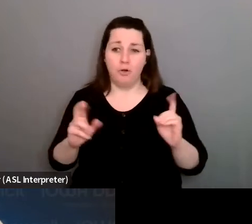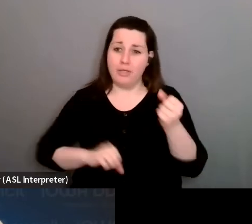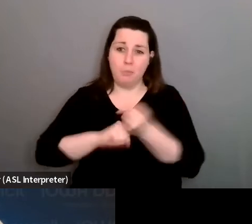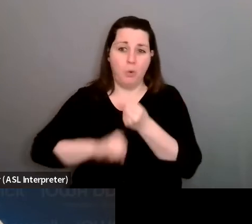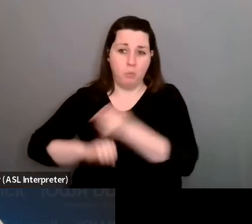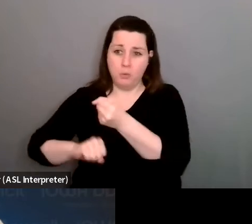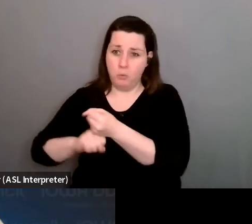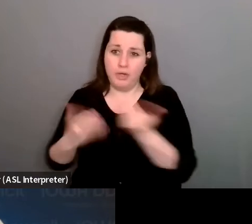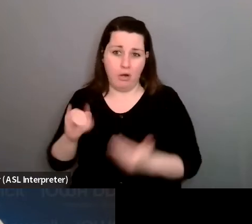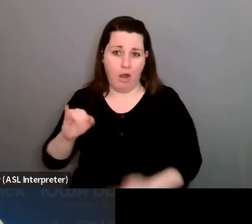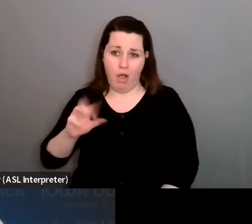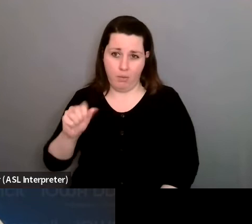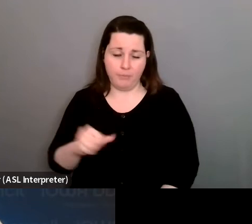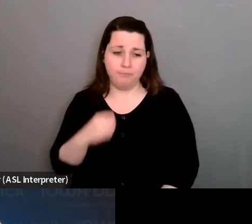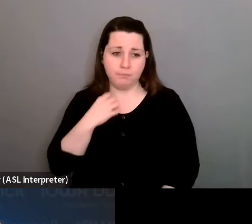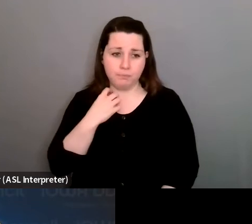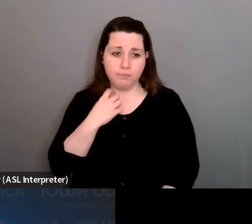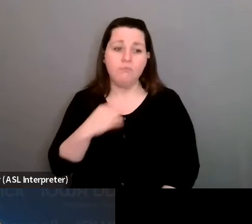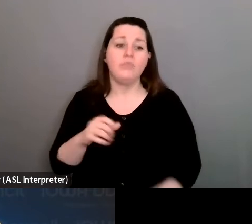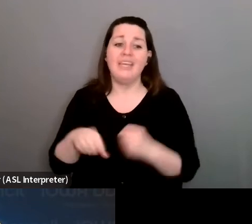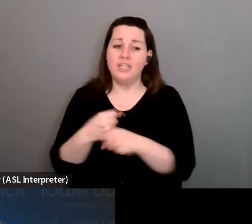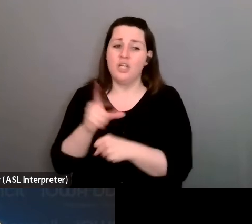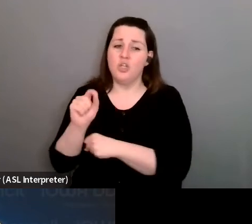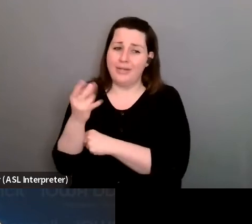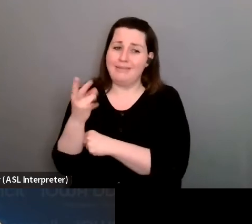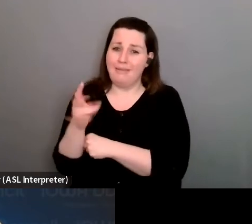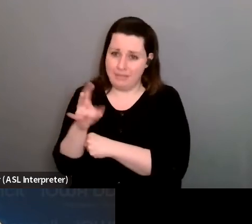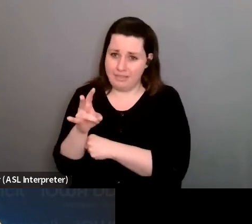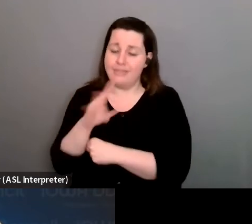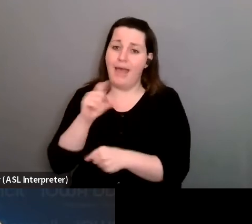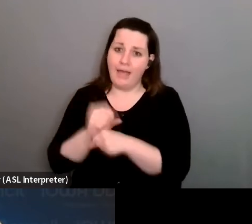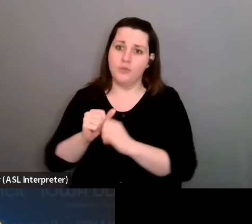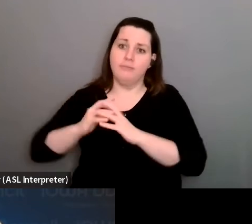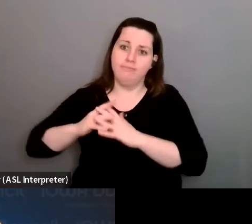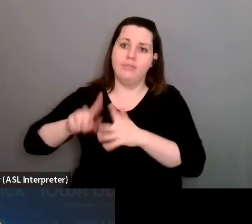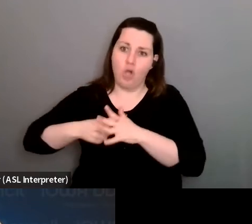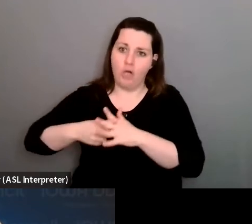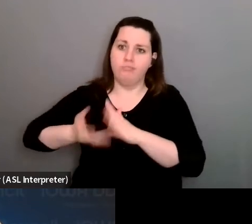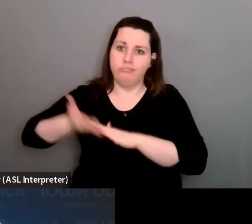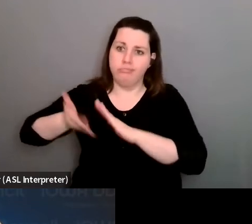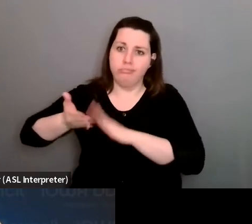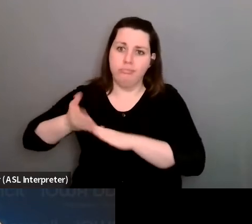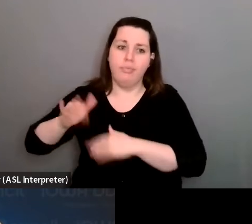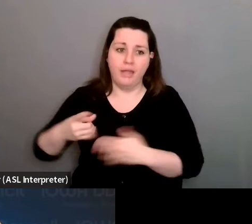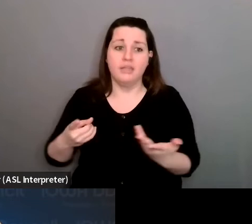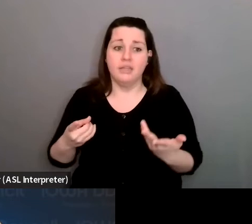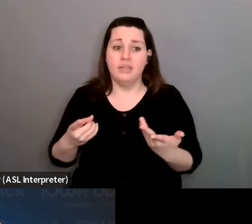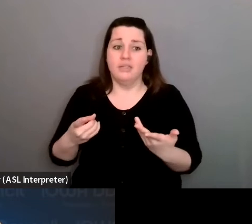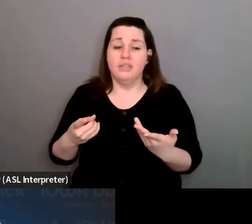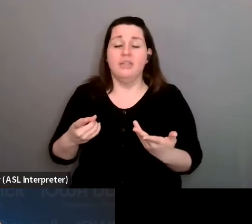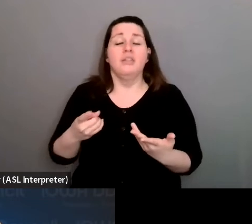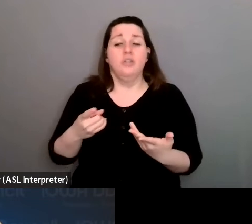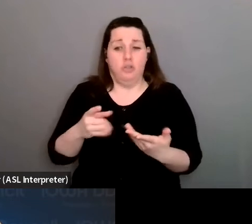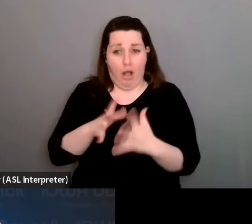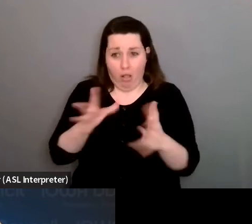Iowa. In 2017, it took us a couple years to get the program up and running. There was a lot of work going on behind the